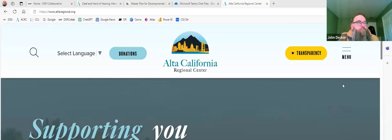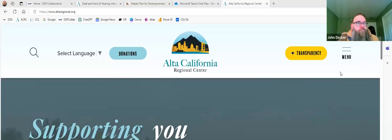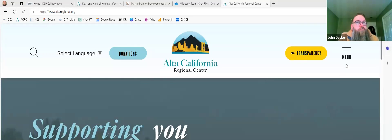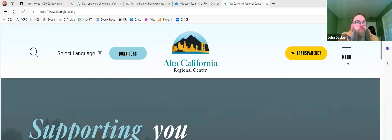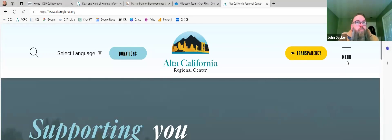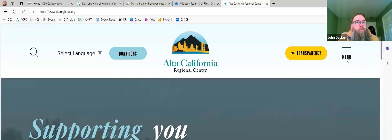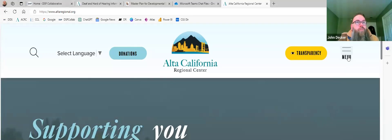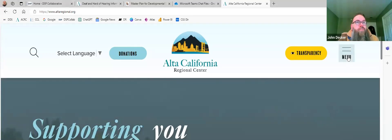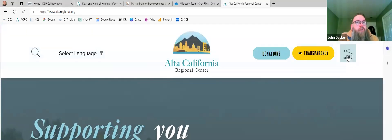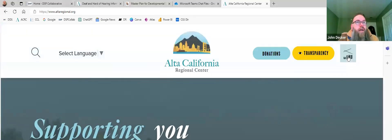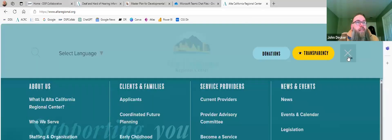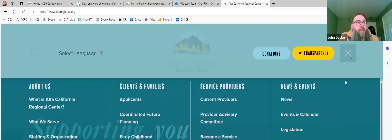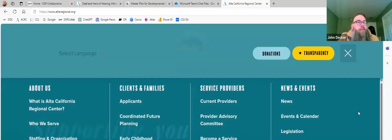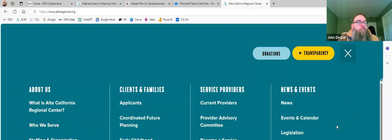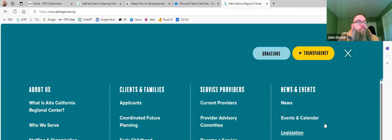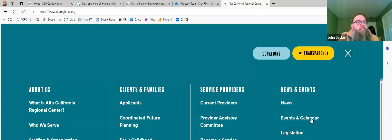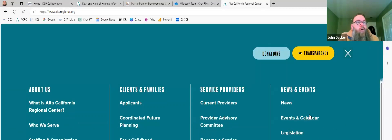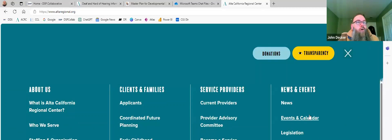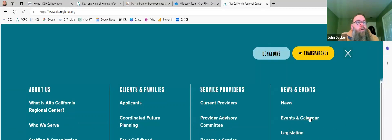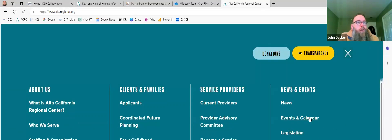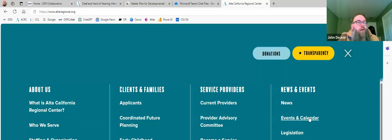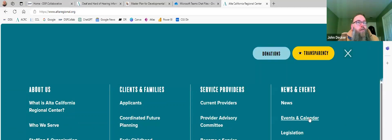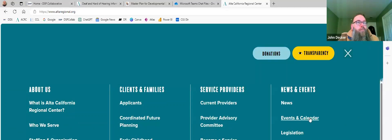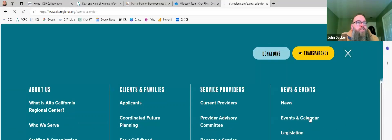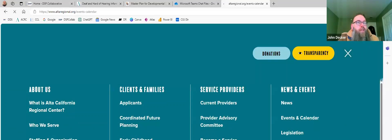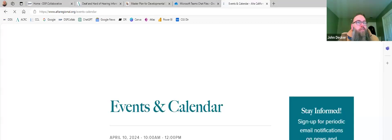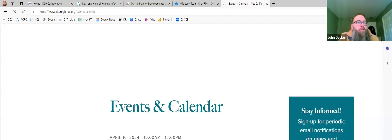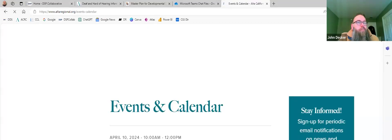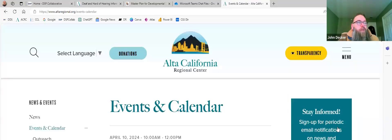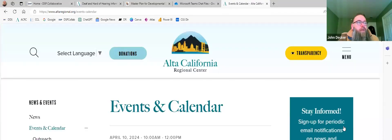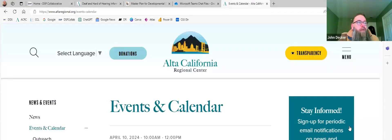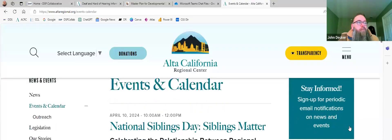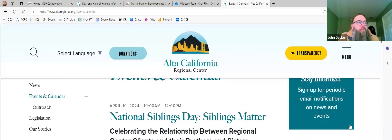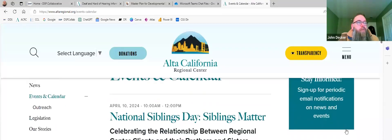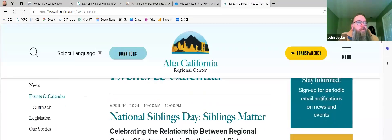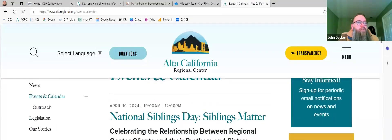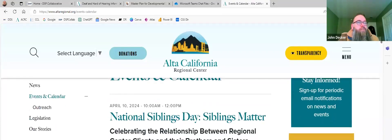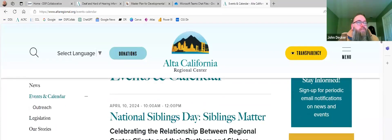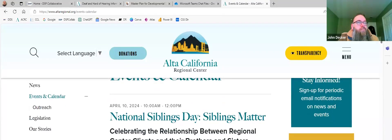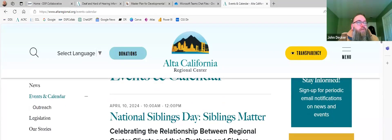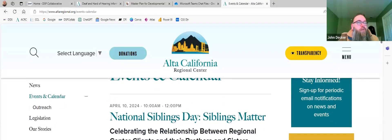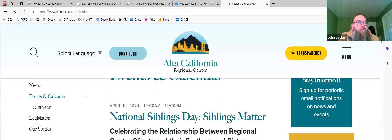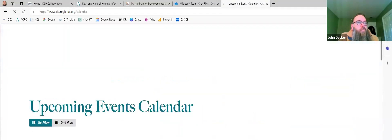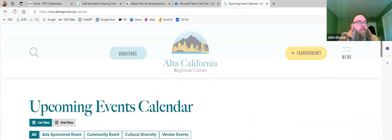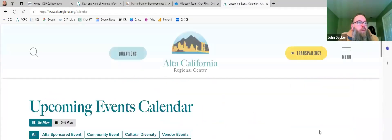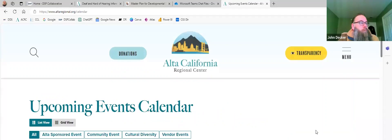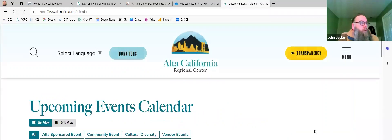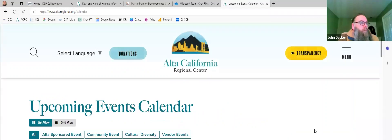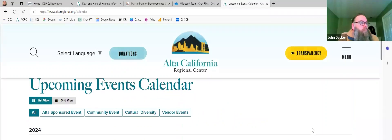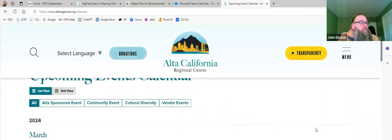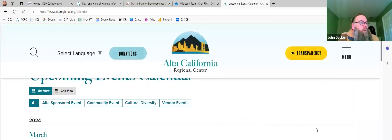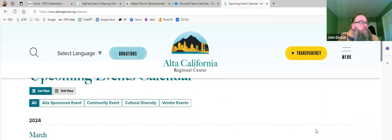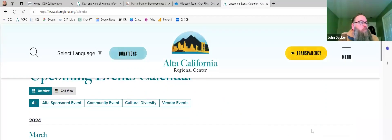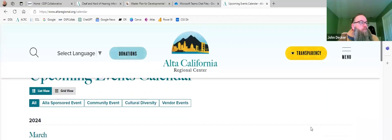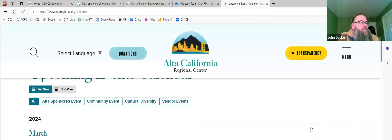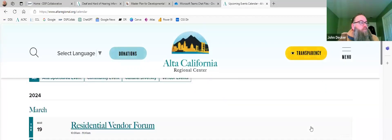to know where things are at, like our events calendar, and being able to see what our